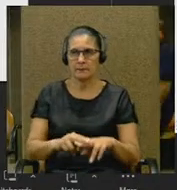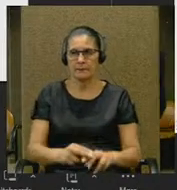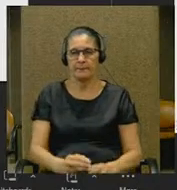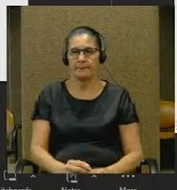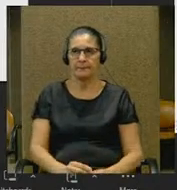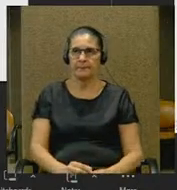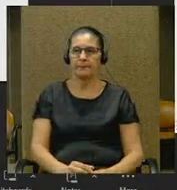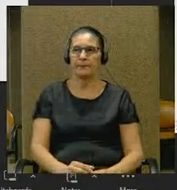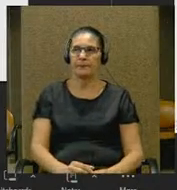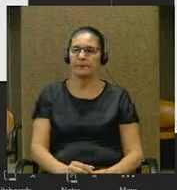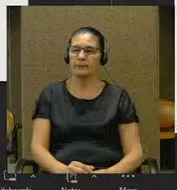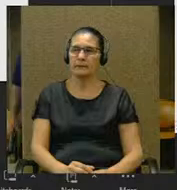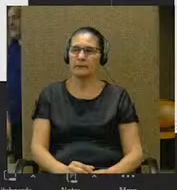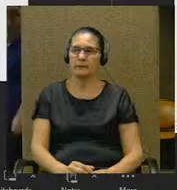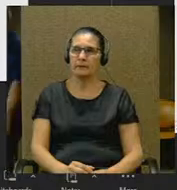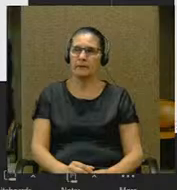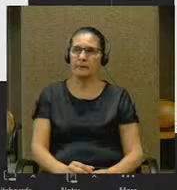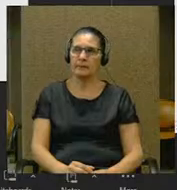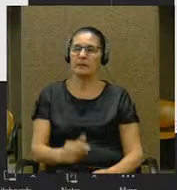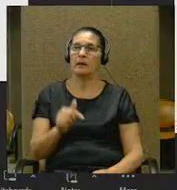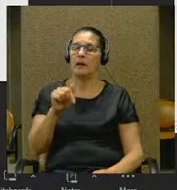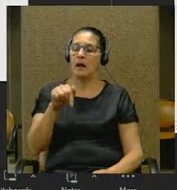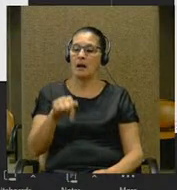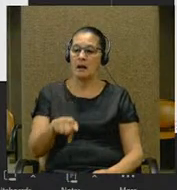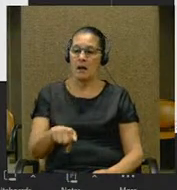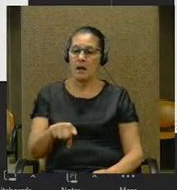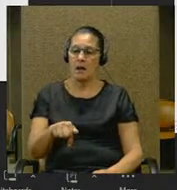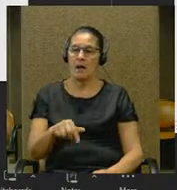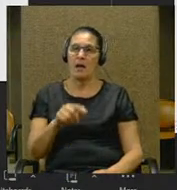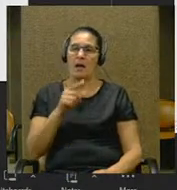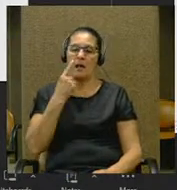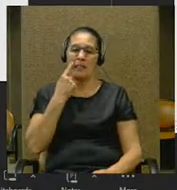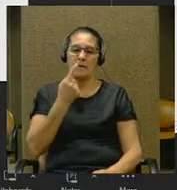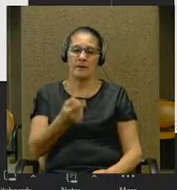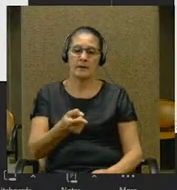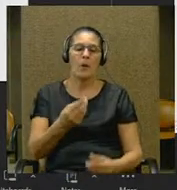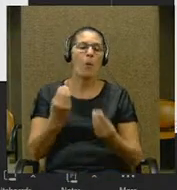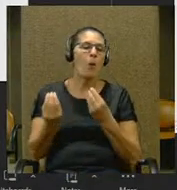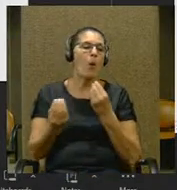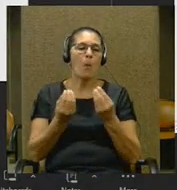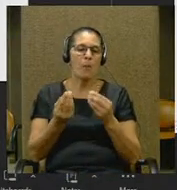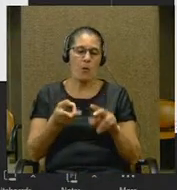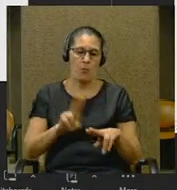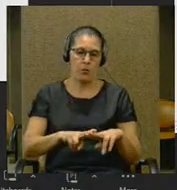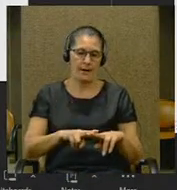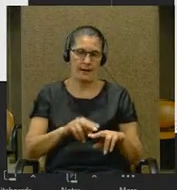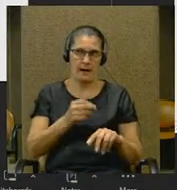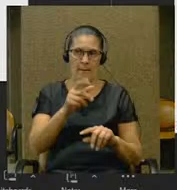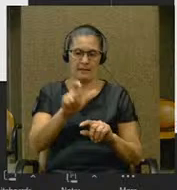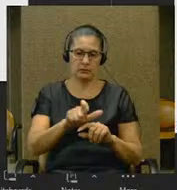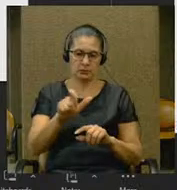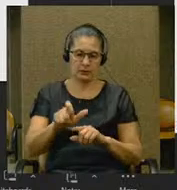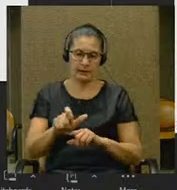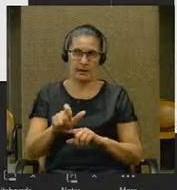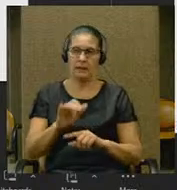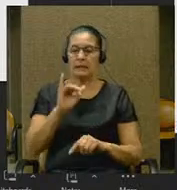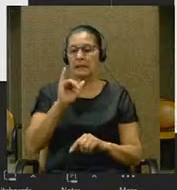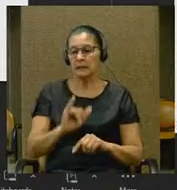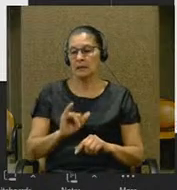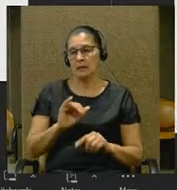to how did people die, and critically important is the